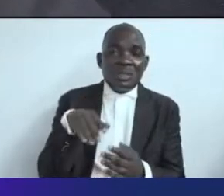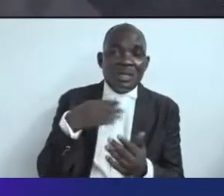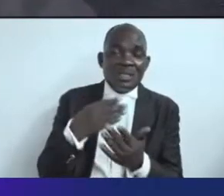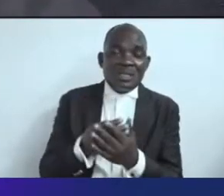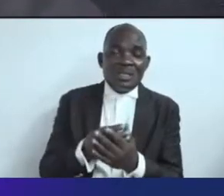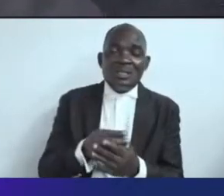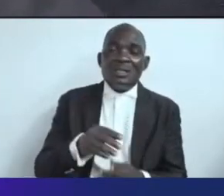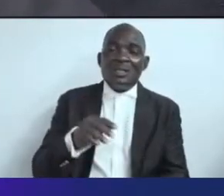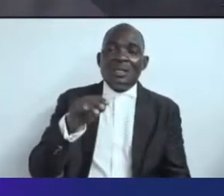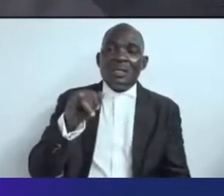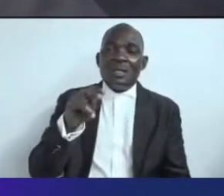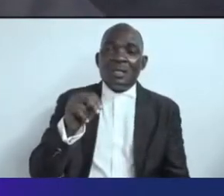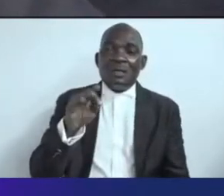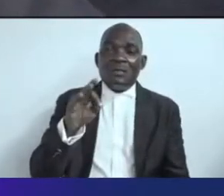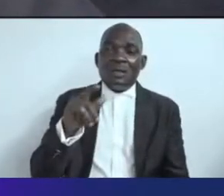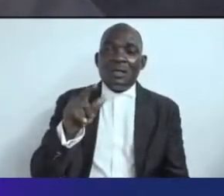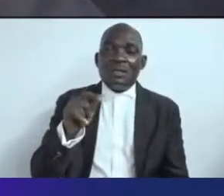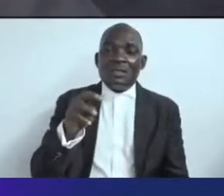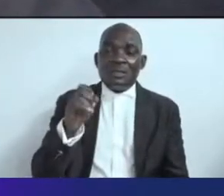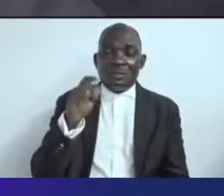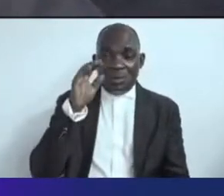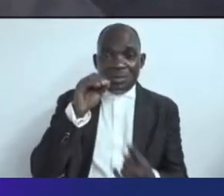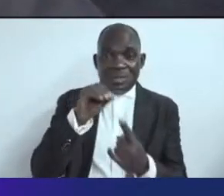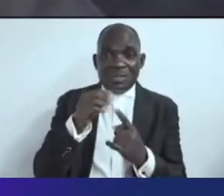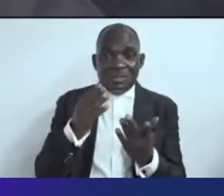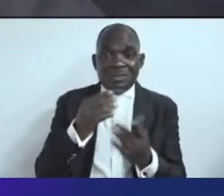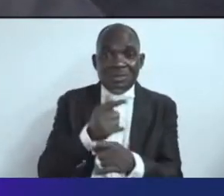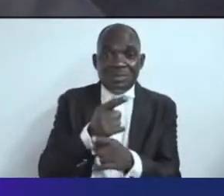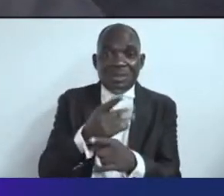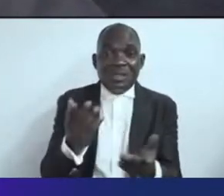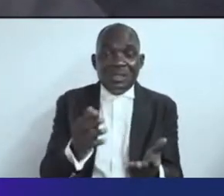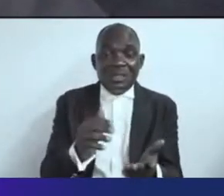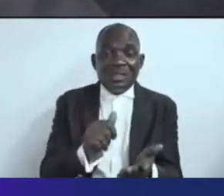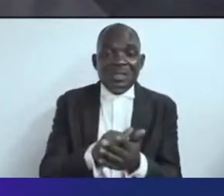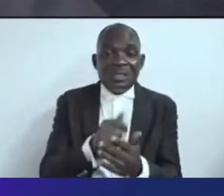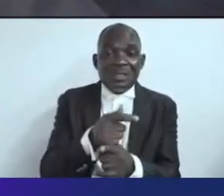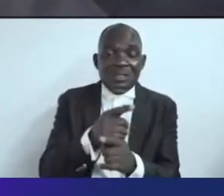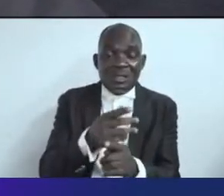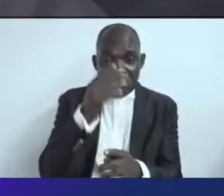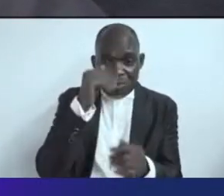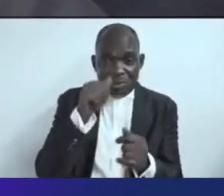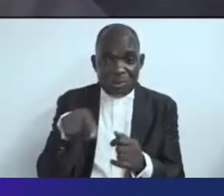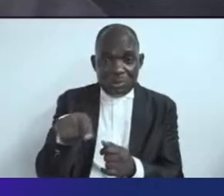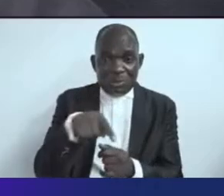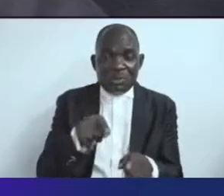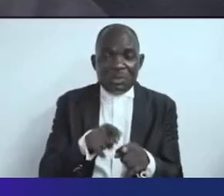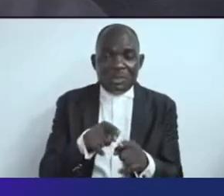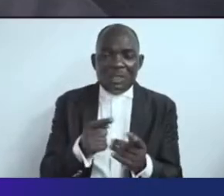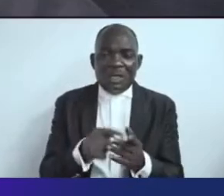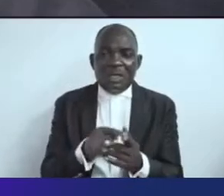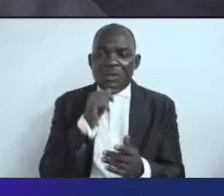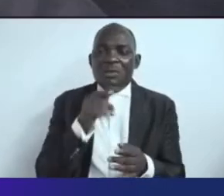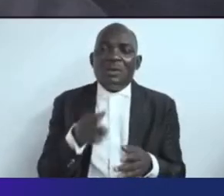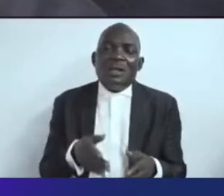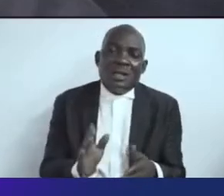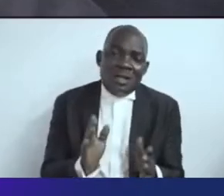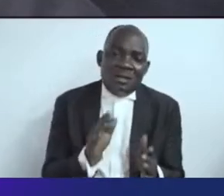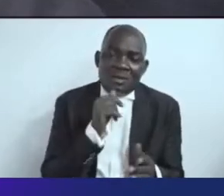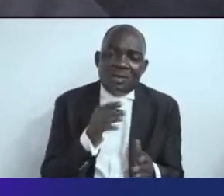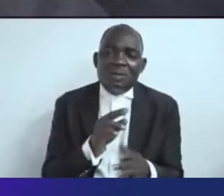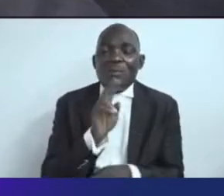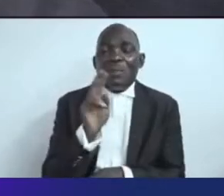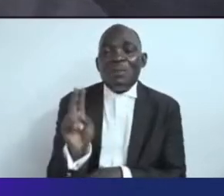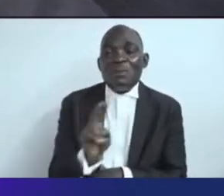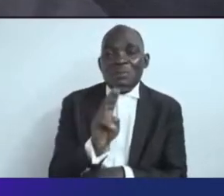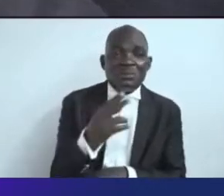inflationary objectives? Is it a case that because you are kind of not allowed to use